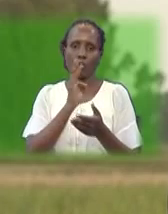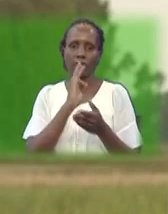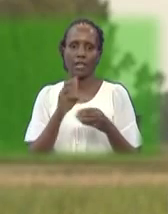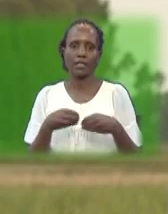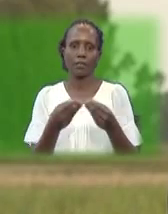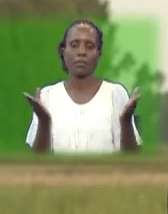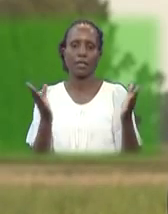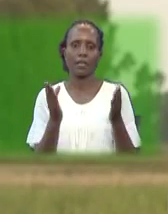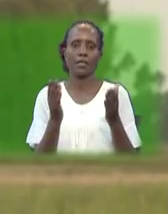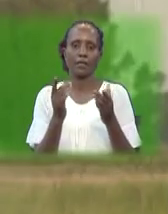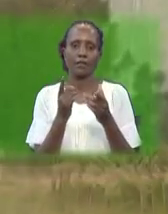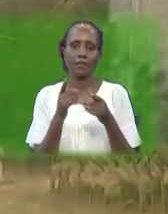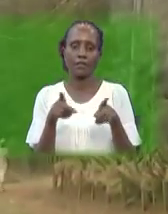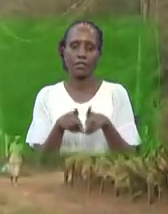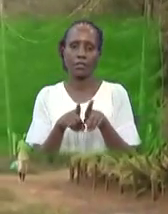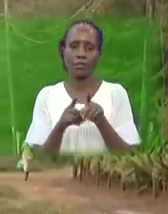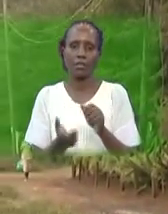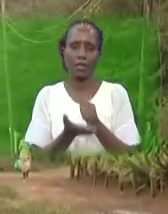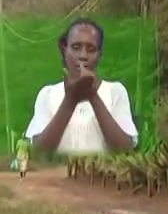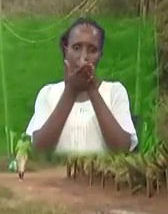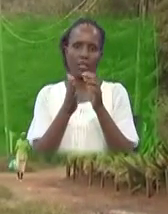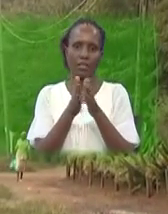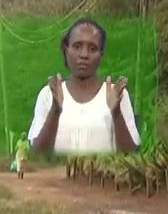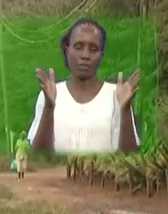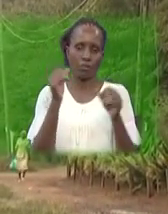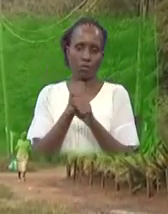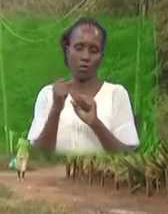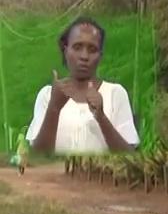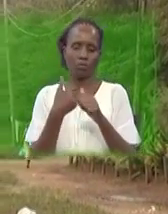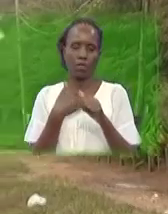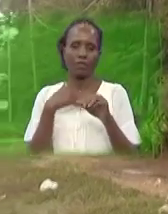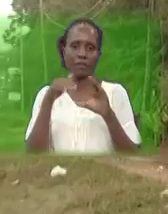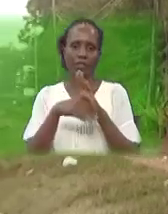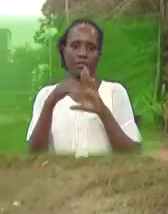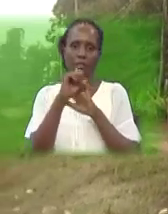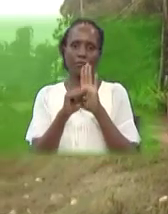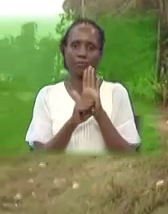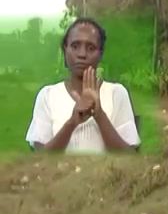supply and thereby aiding the expansion efforts that we have in the scheme.